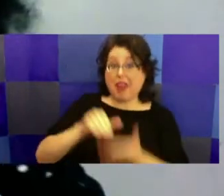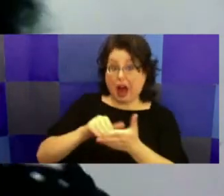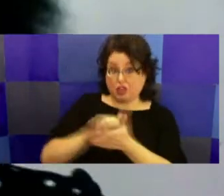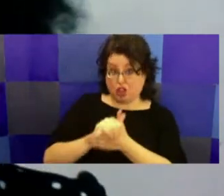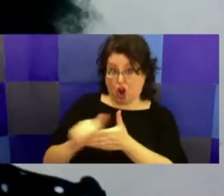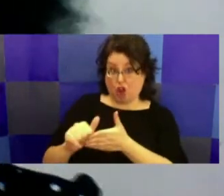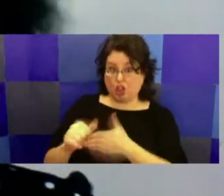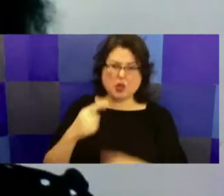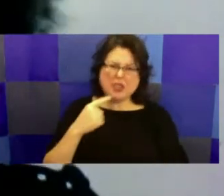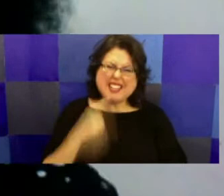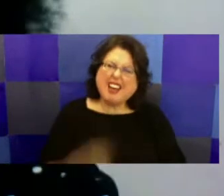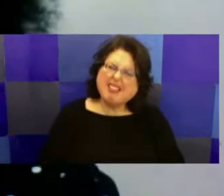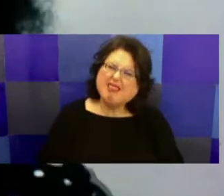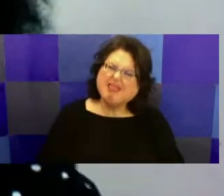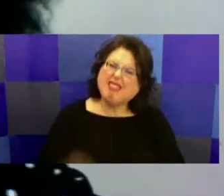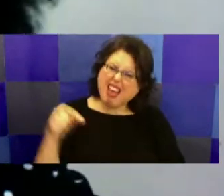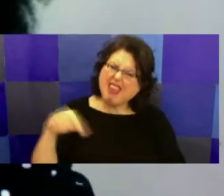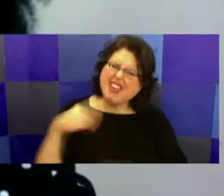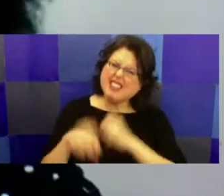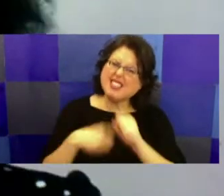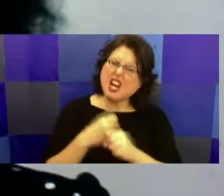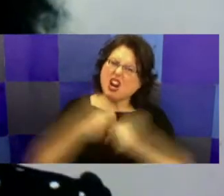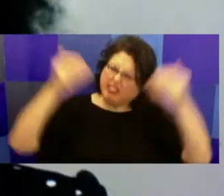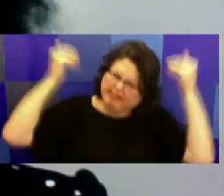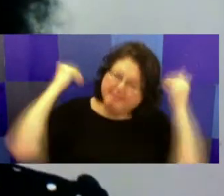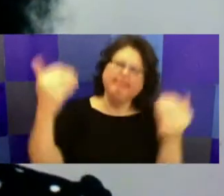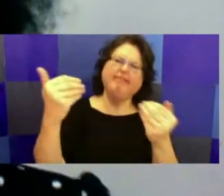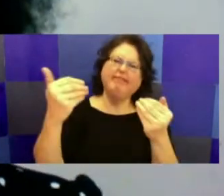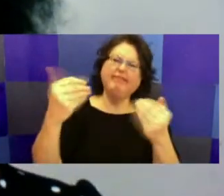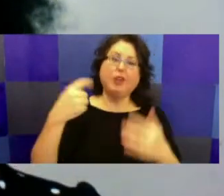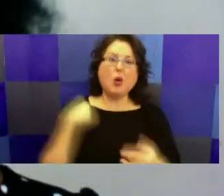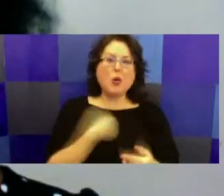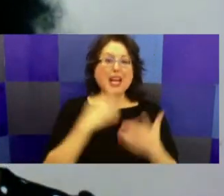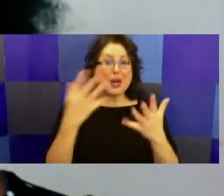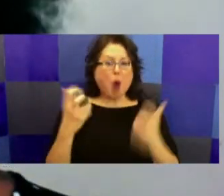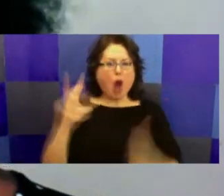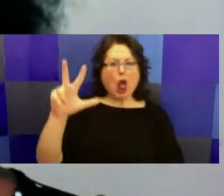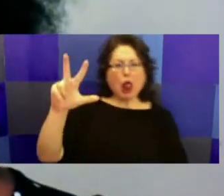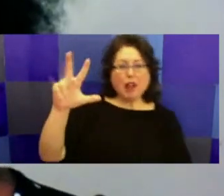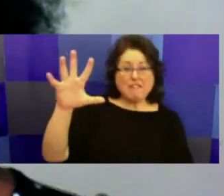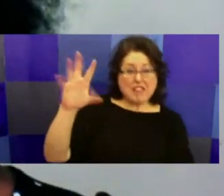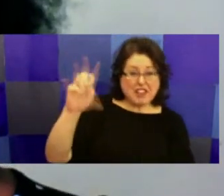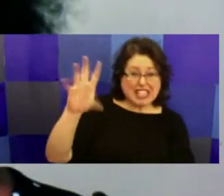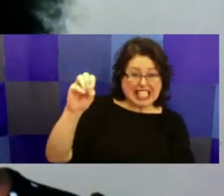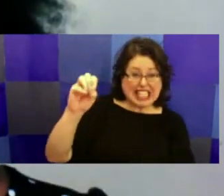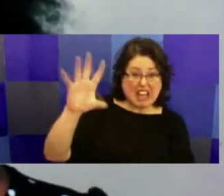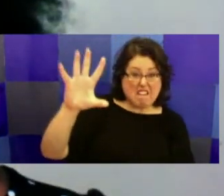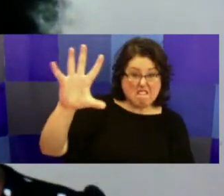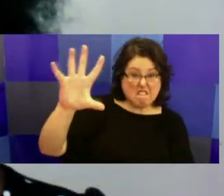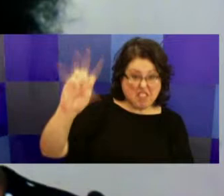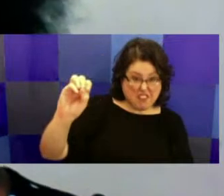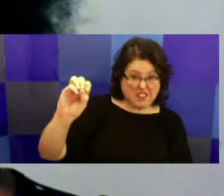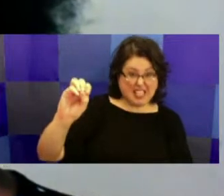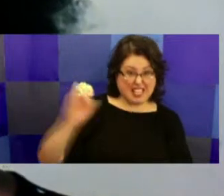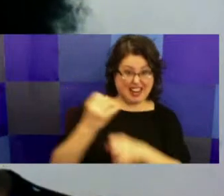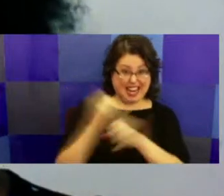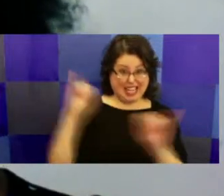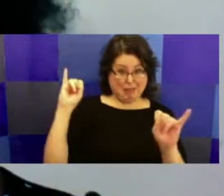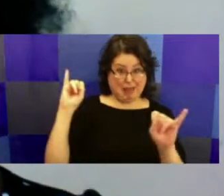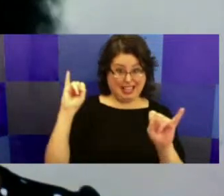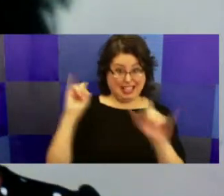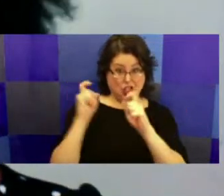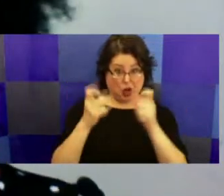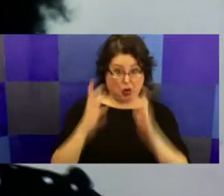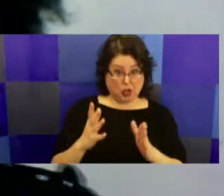know what, this year, let's go for it. We're going for 50 independent donors and